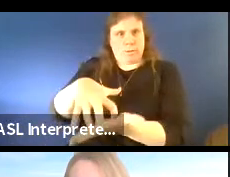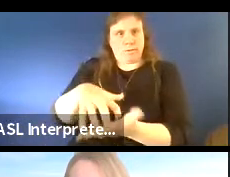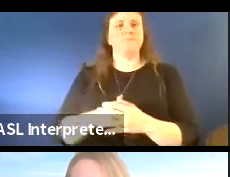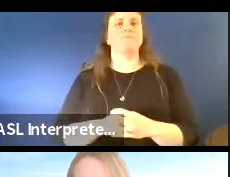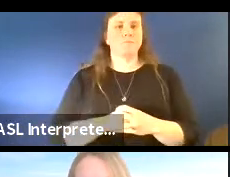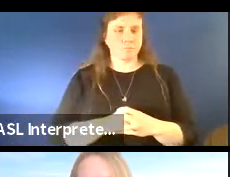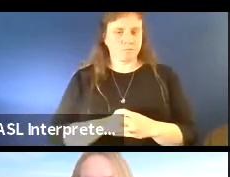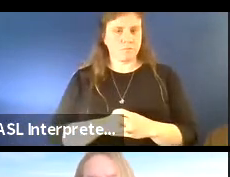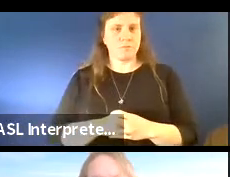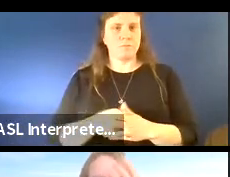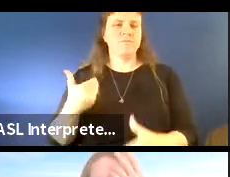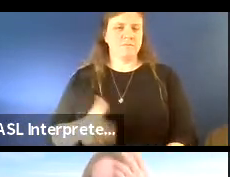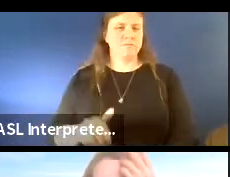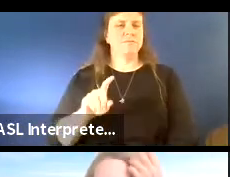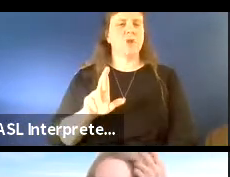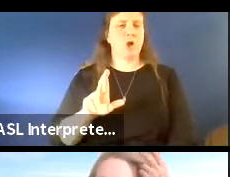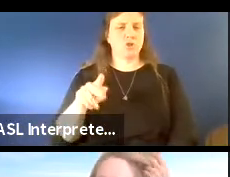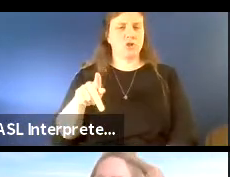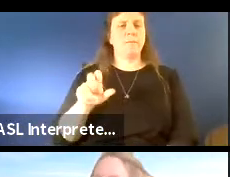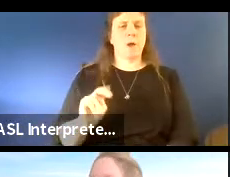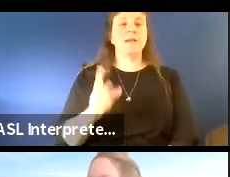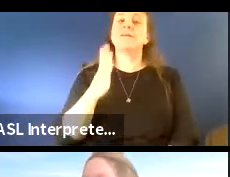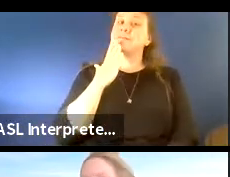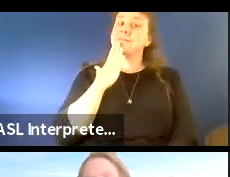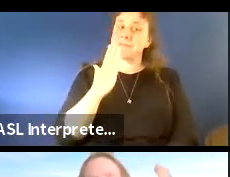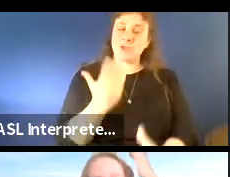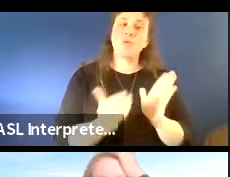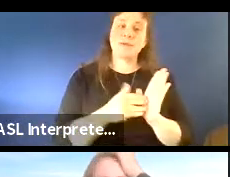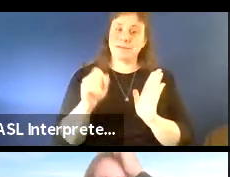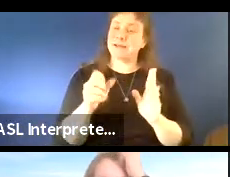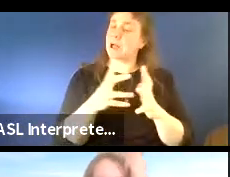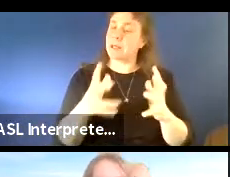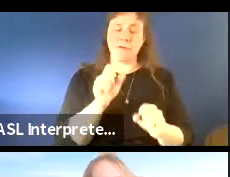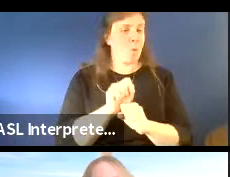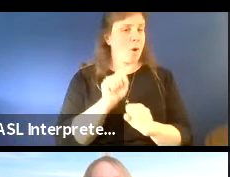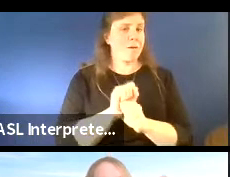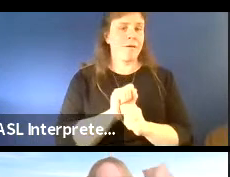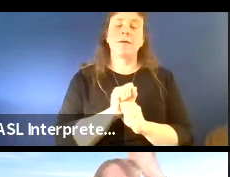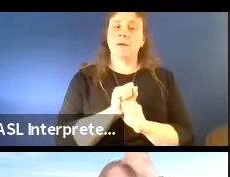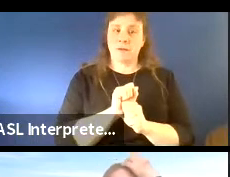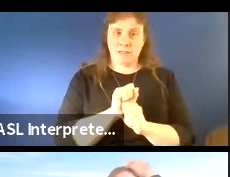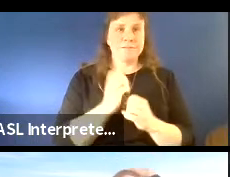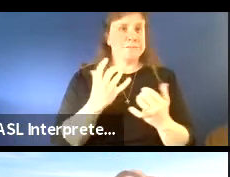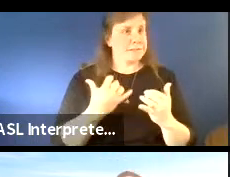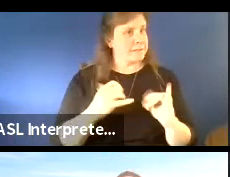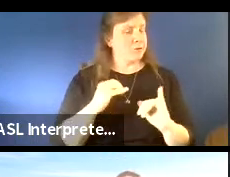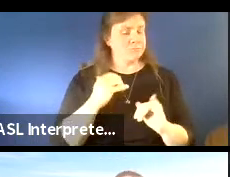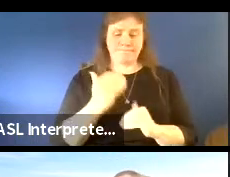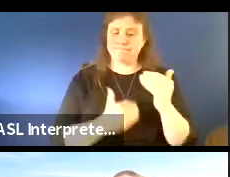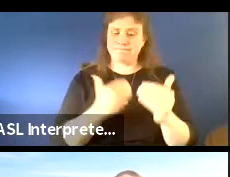Yeah, thank you. And again, there's a lot of work on both sides of that, in that we have a lot of data that